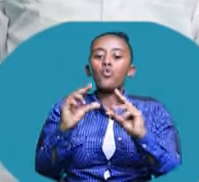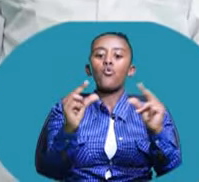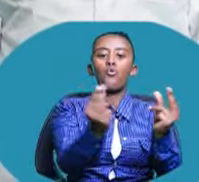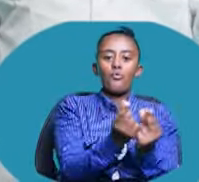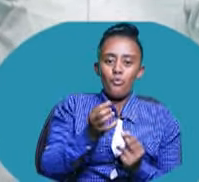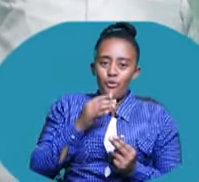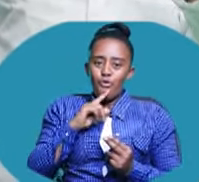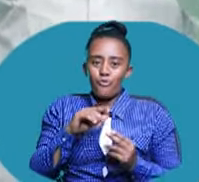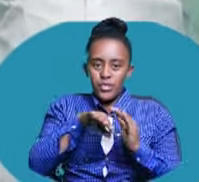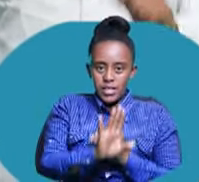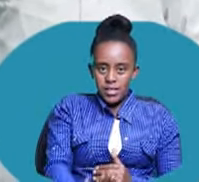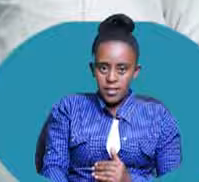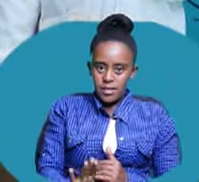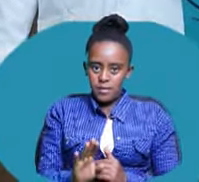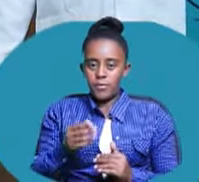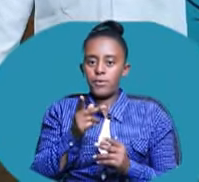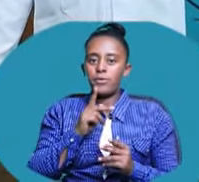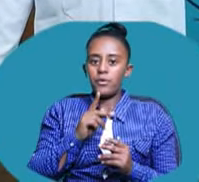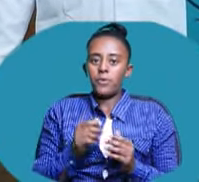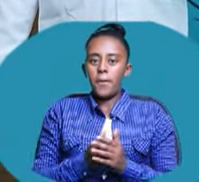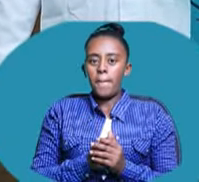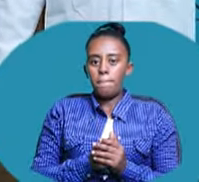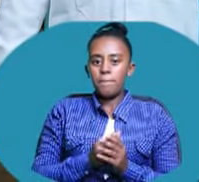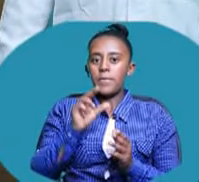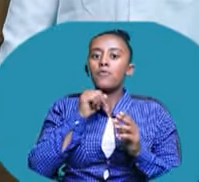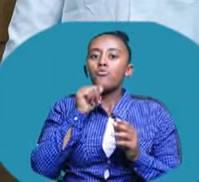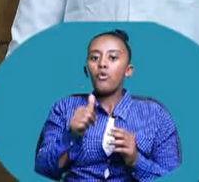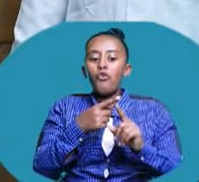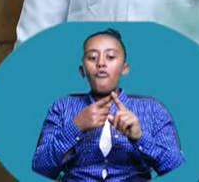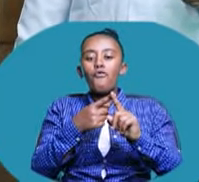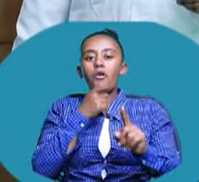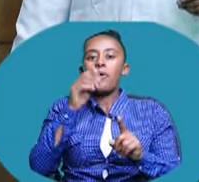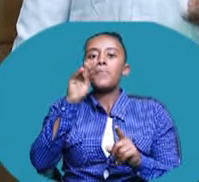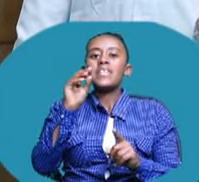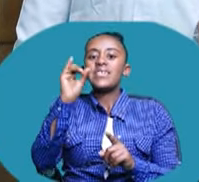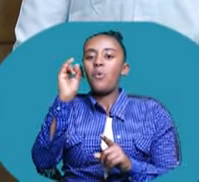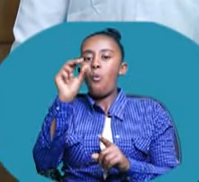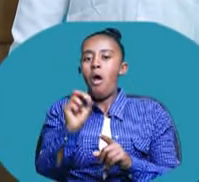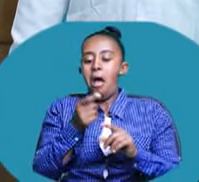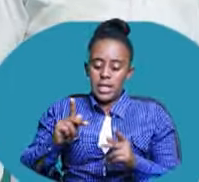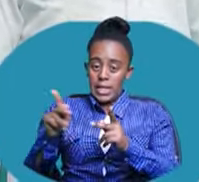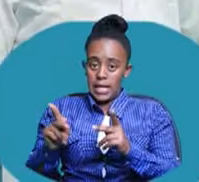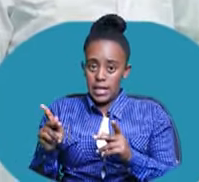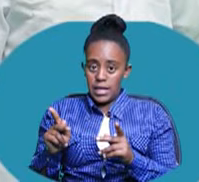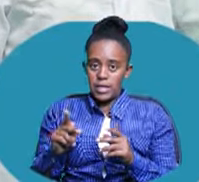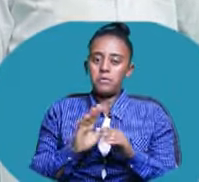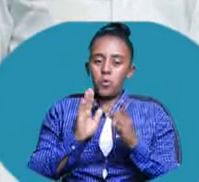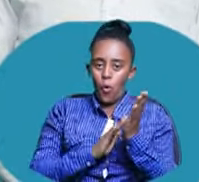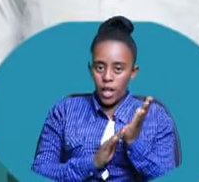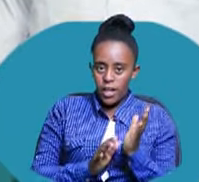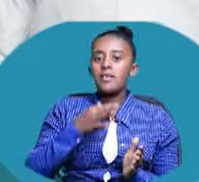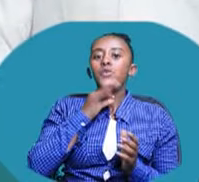islands found in the Red Sea coast, not far from Mitsua. Those are the Sultanate